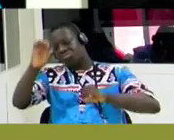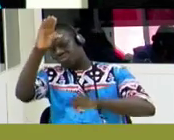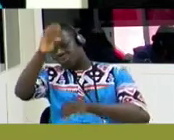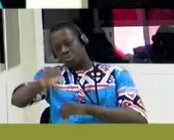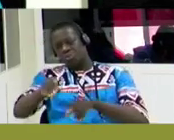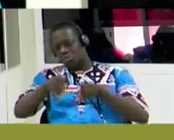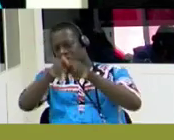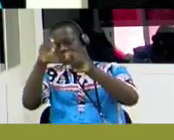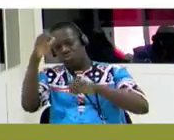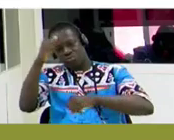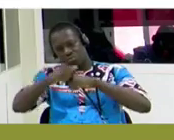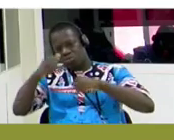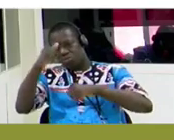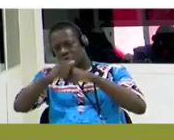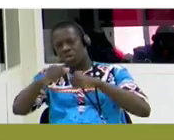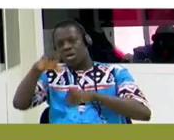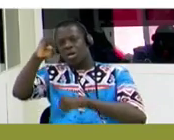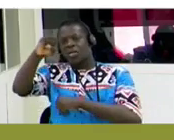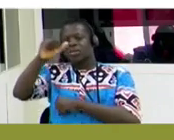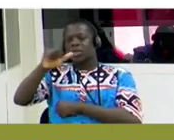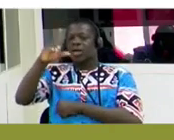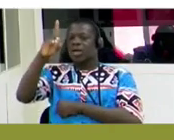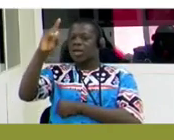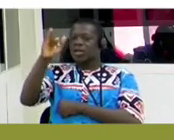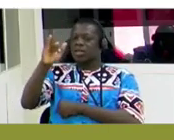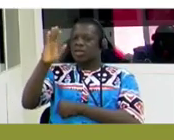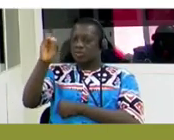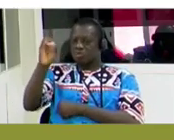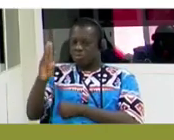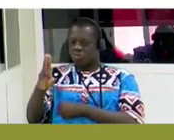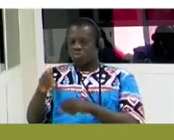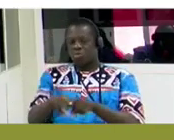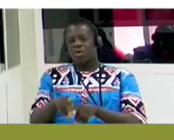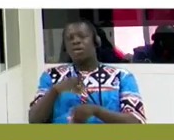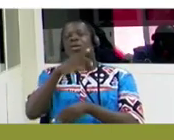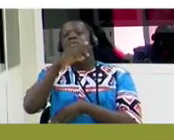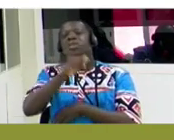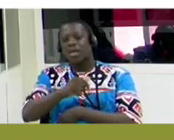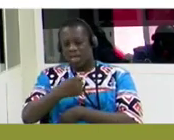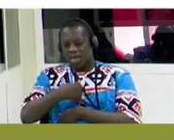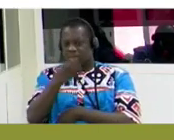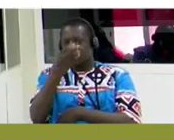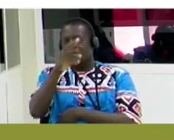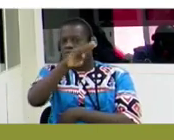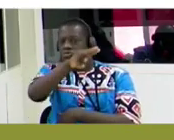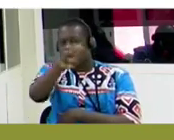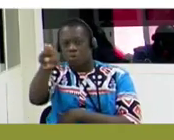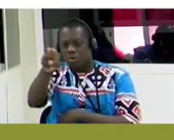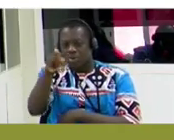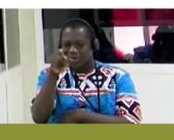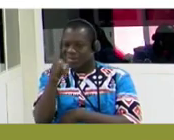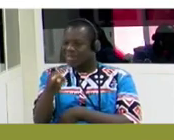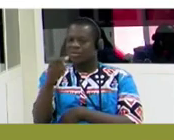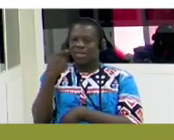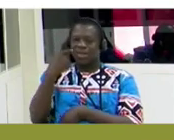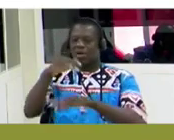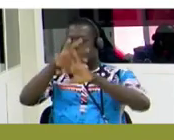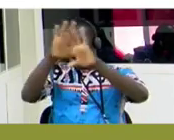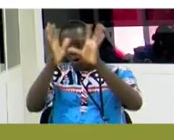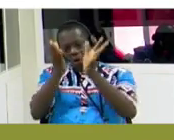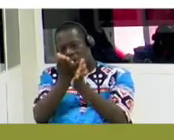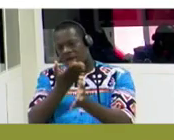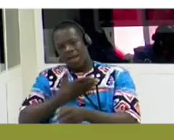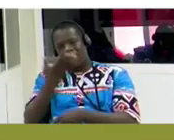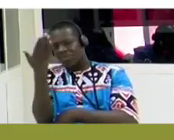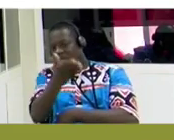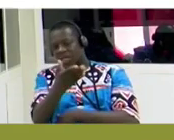Haidara? Sir, that when I say no to that, because that was the very day we were all there, and these guys